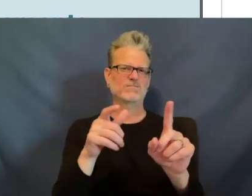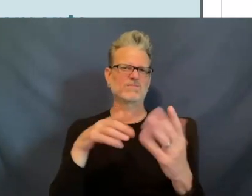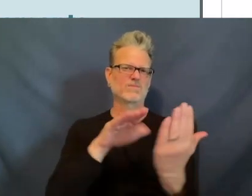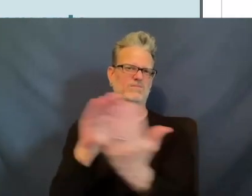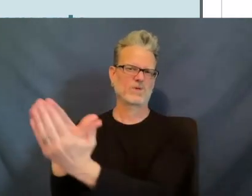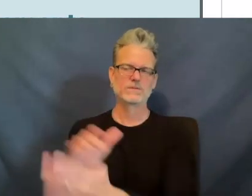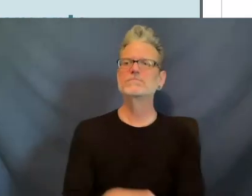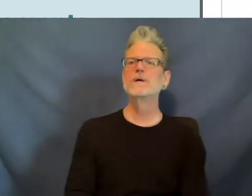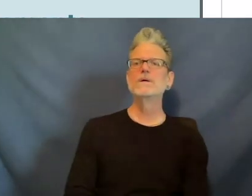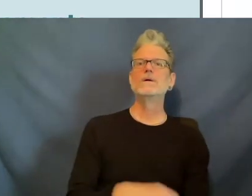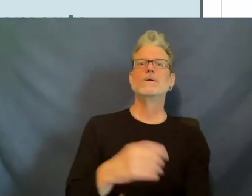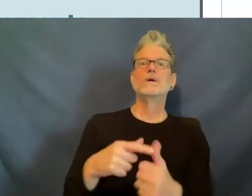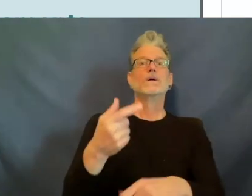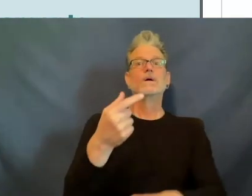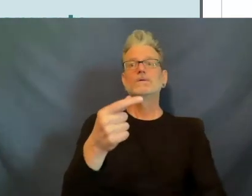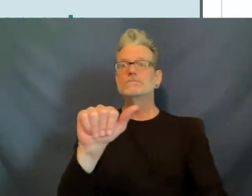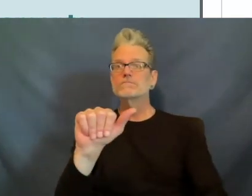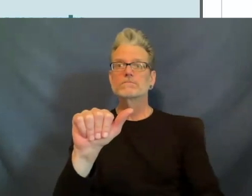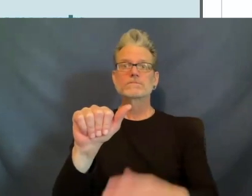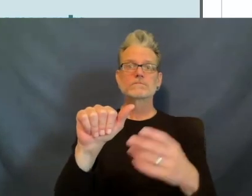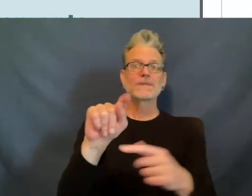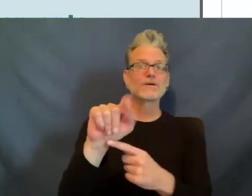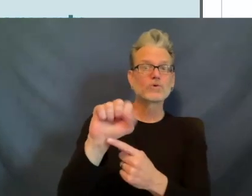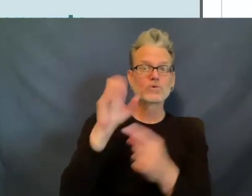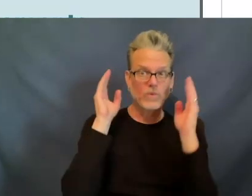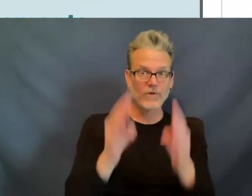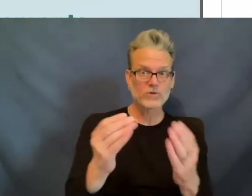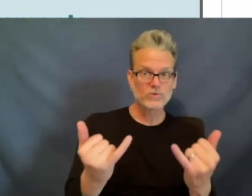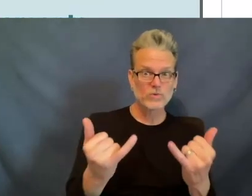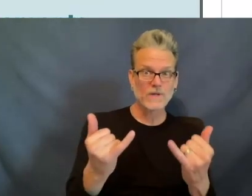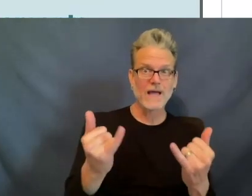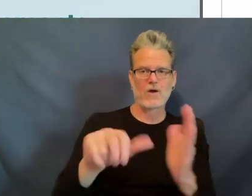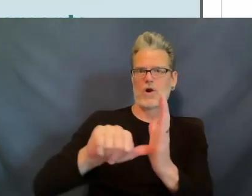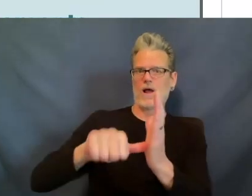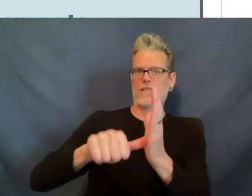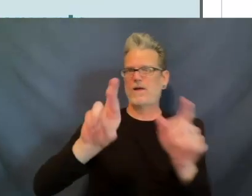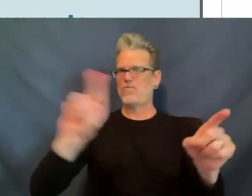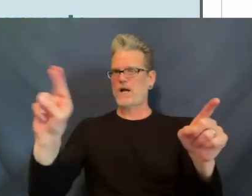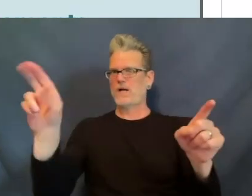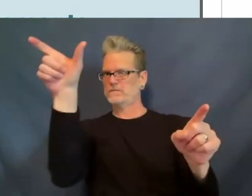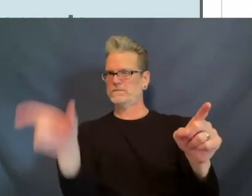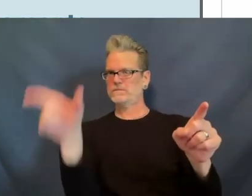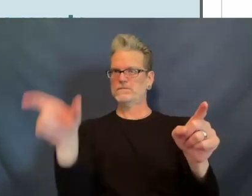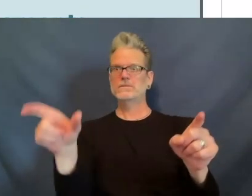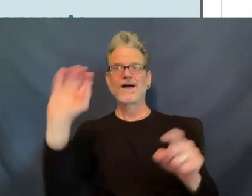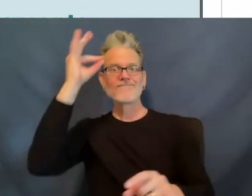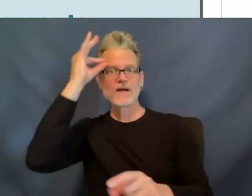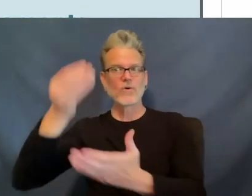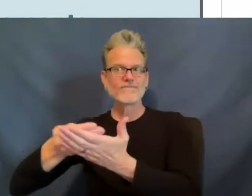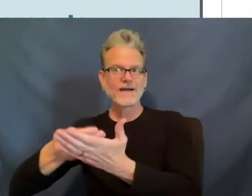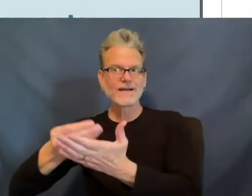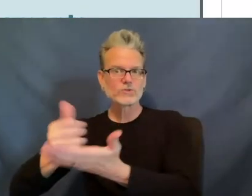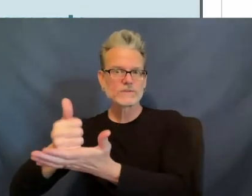and agreements tools that we'll be focusing on today are highlighted to the right, and they are federal financial